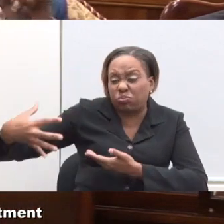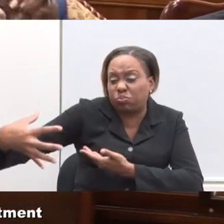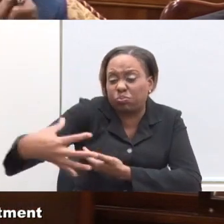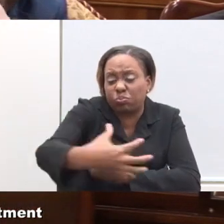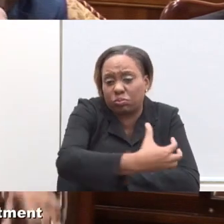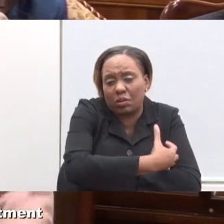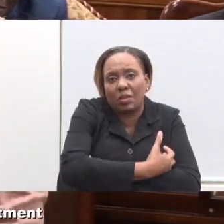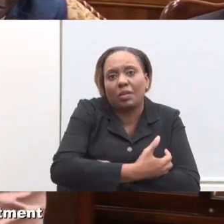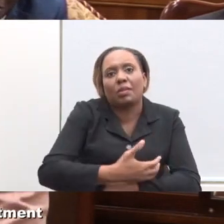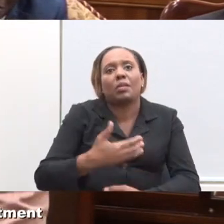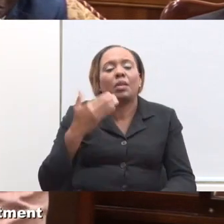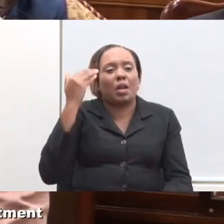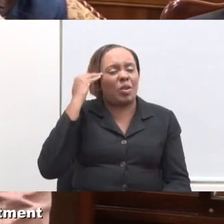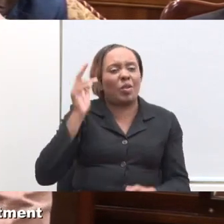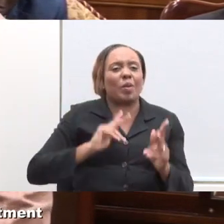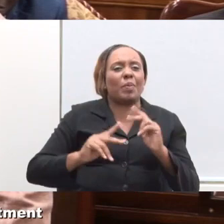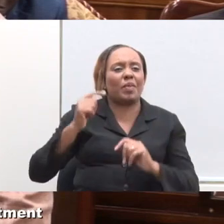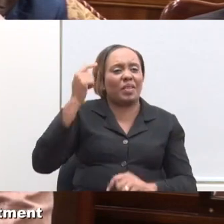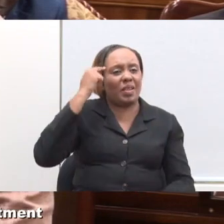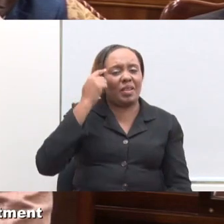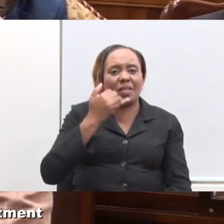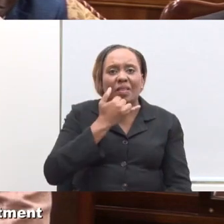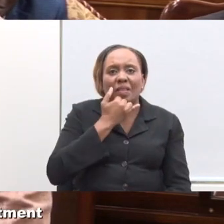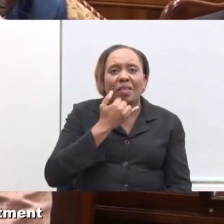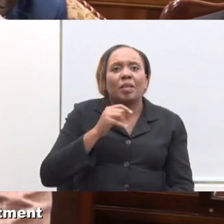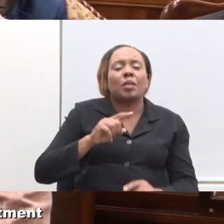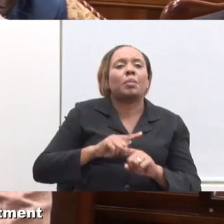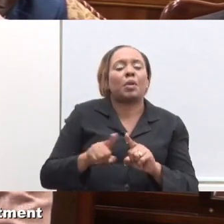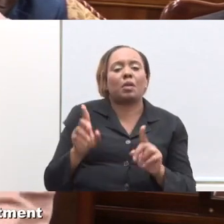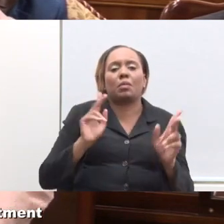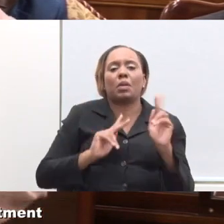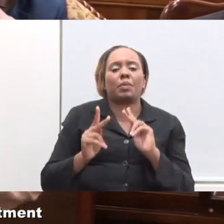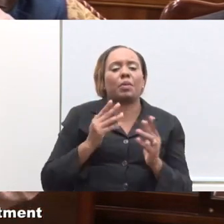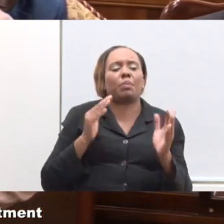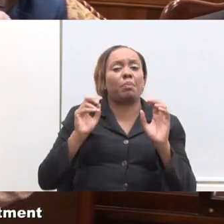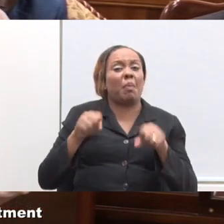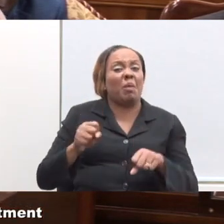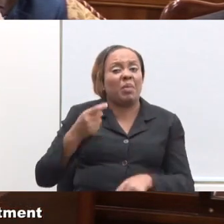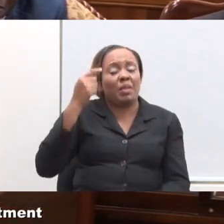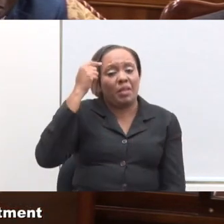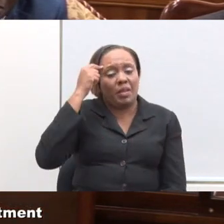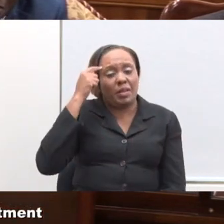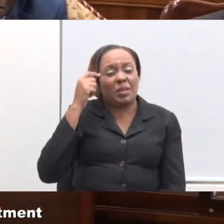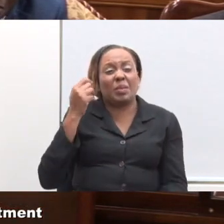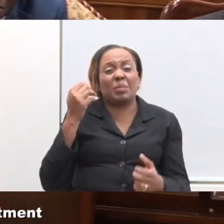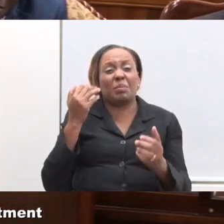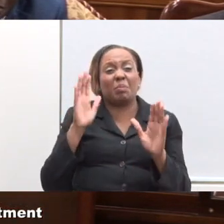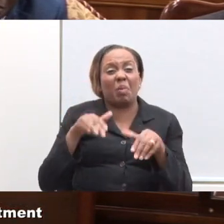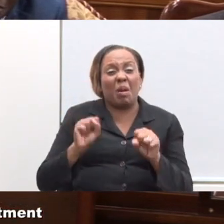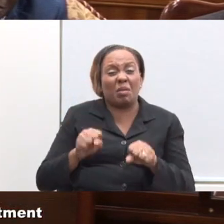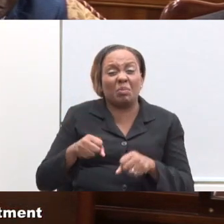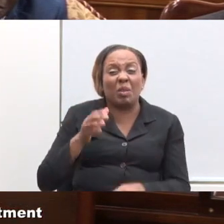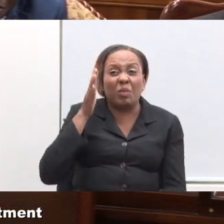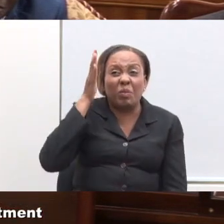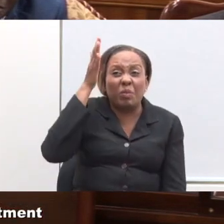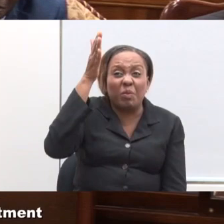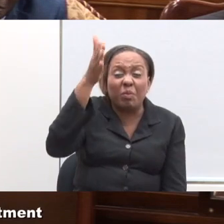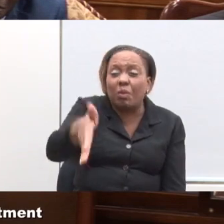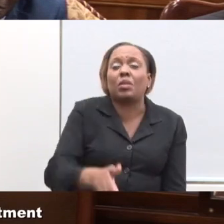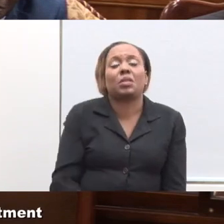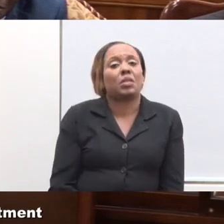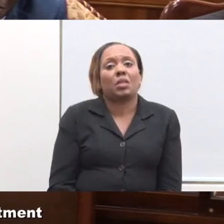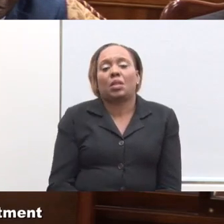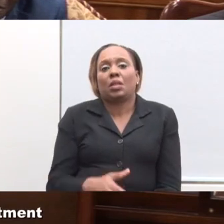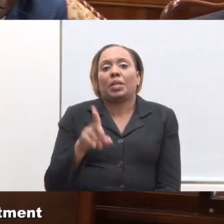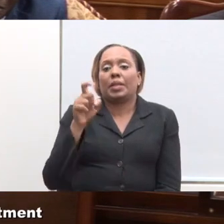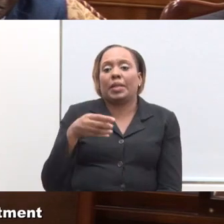recognizing that this is not short term, and that they're going to batten down, and they therefore went to the supermarkets to